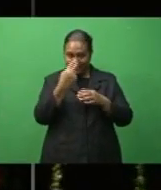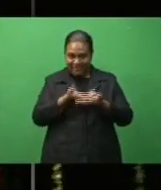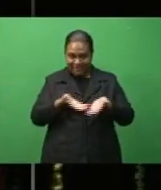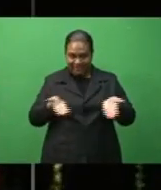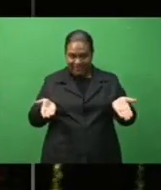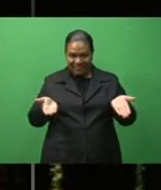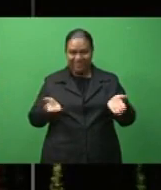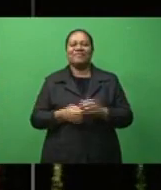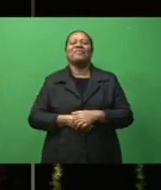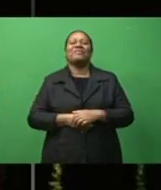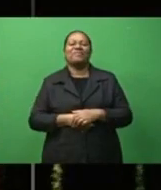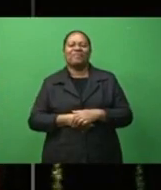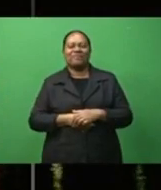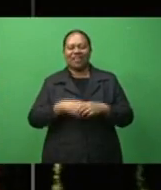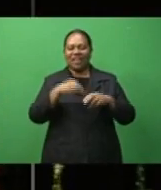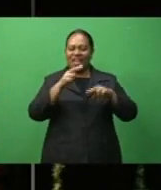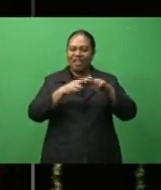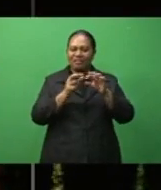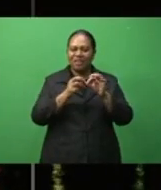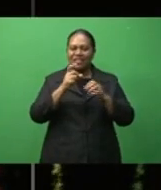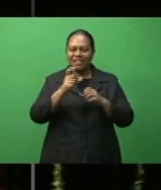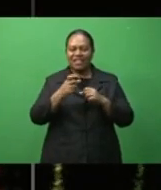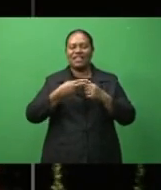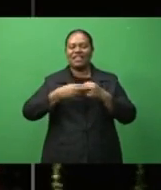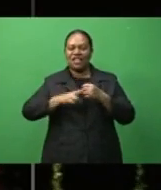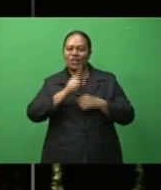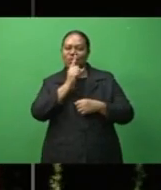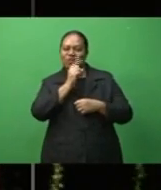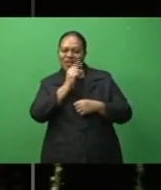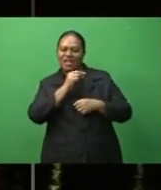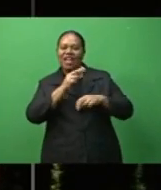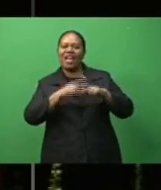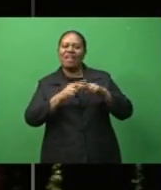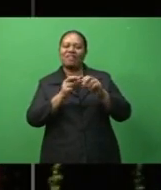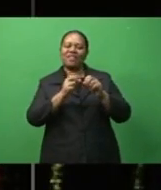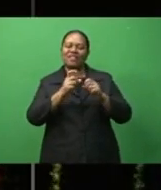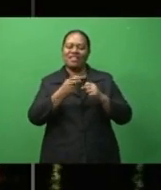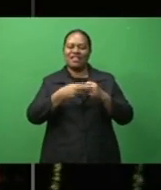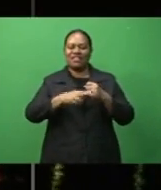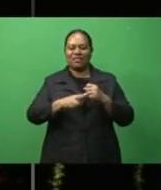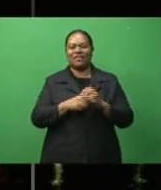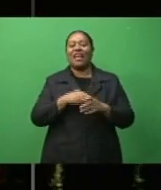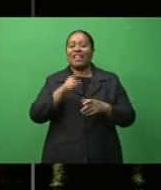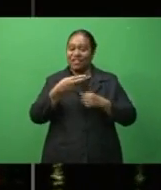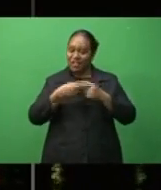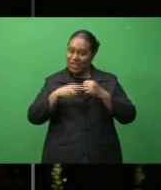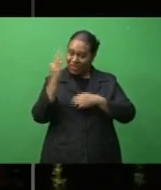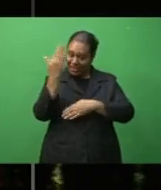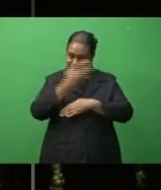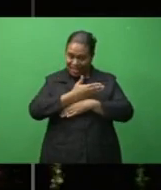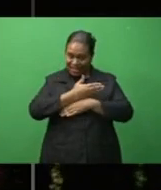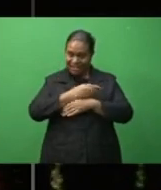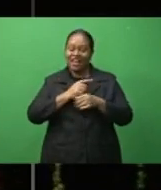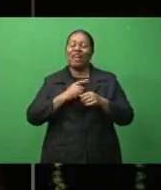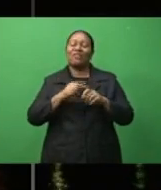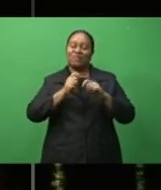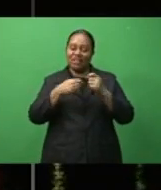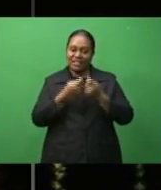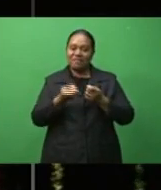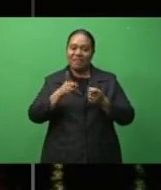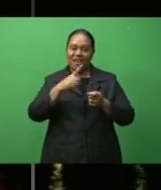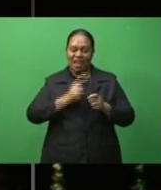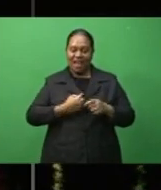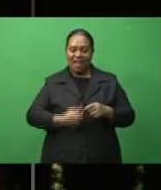fbcnews@fbc.com.fj, via Facebook page FBC News and our Twitter page at FBC_news. That's your news for tonight. From the team and I, stay